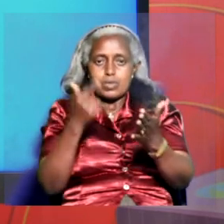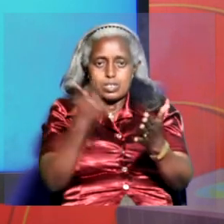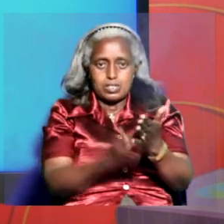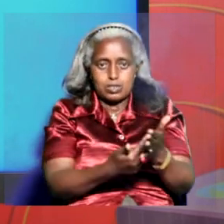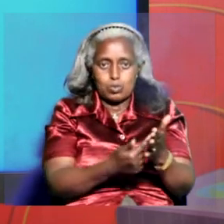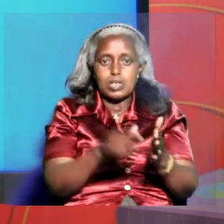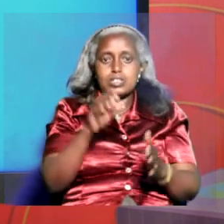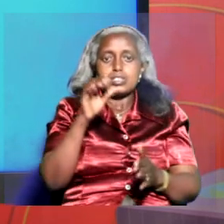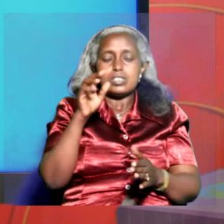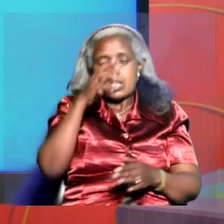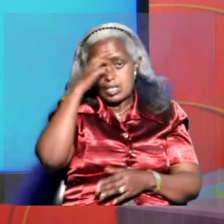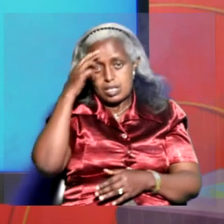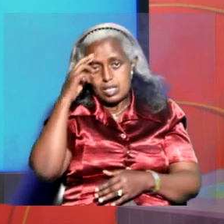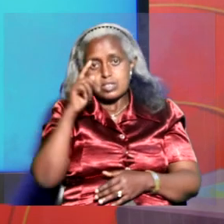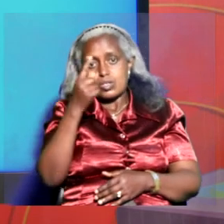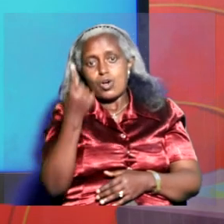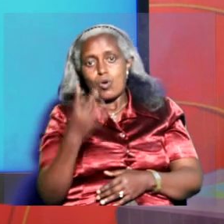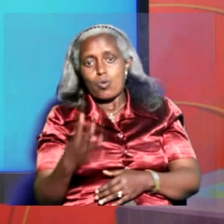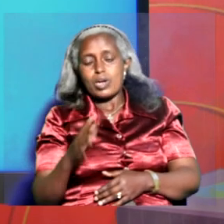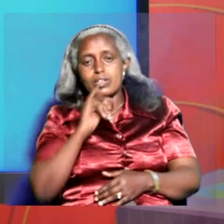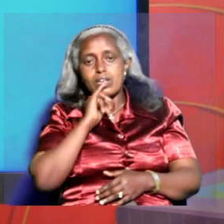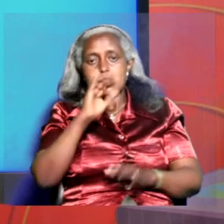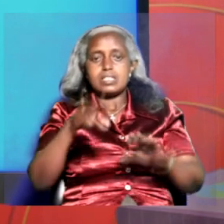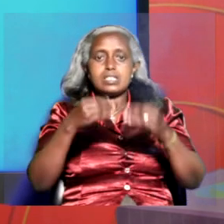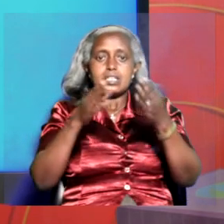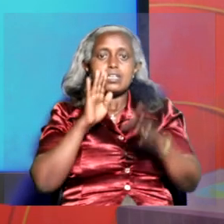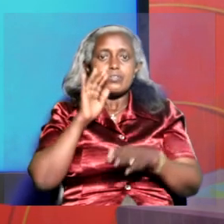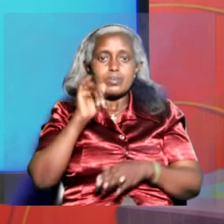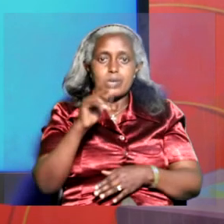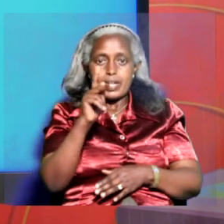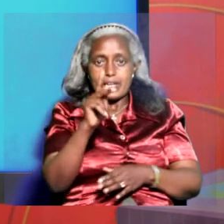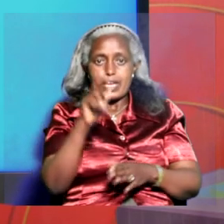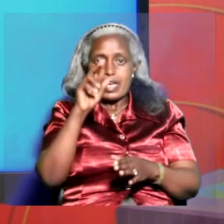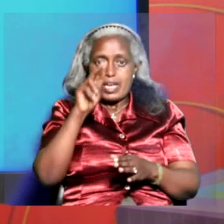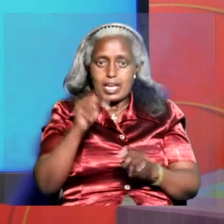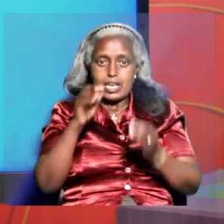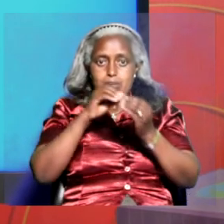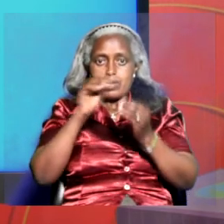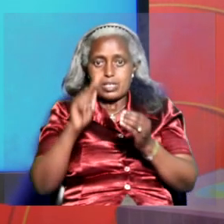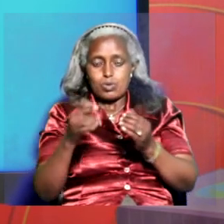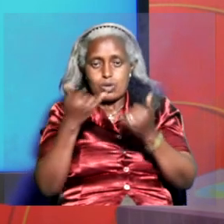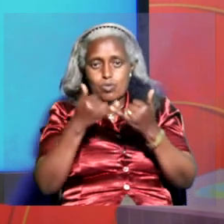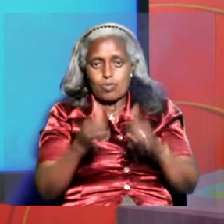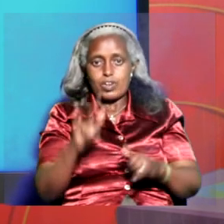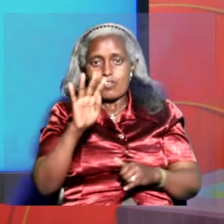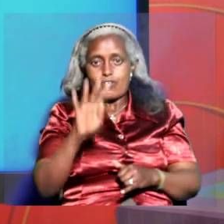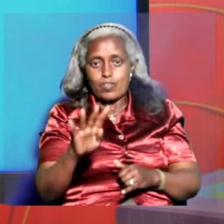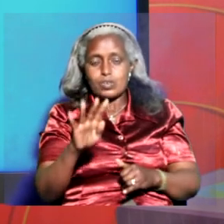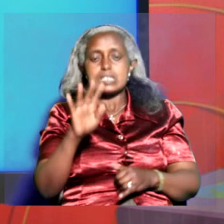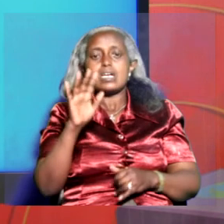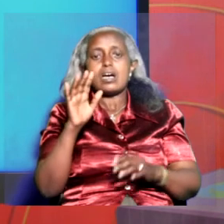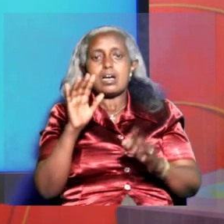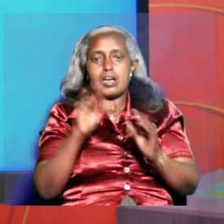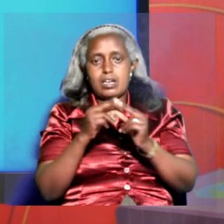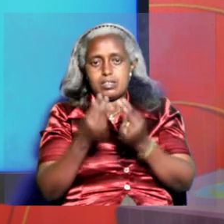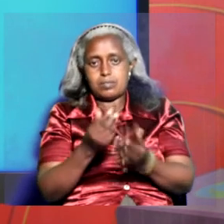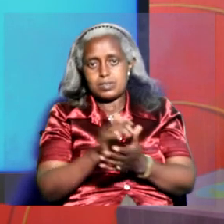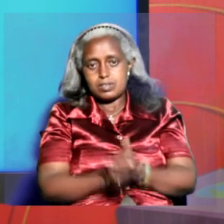one. The kth quartile is given by kn plus 1 over 4's item.